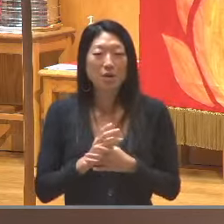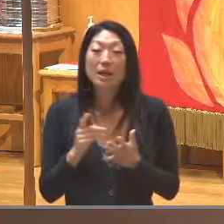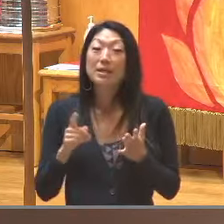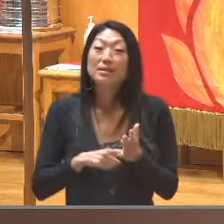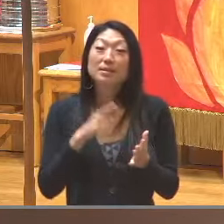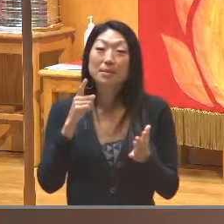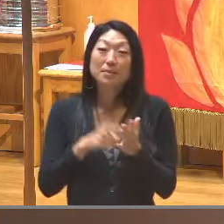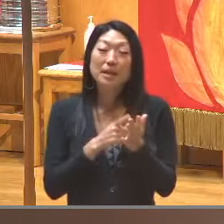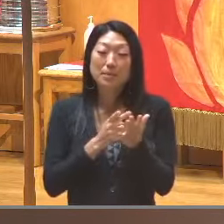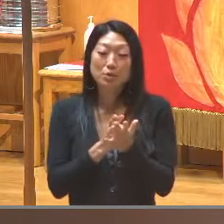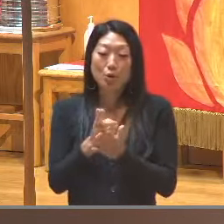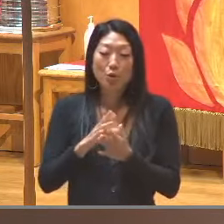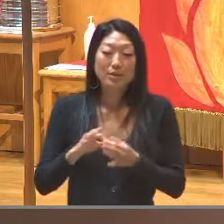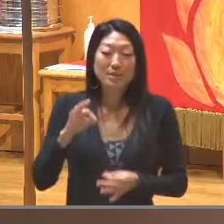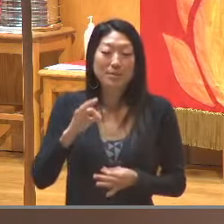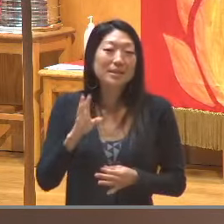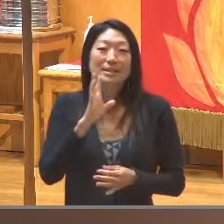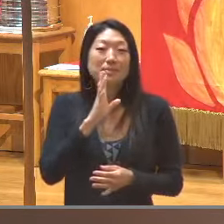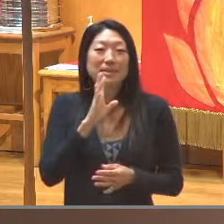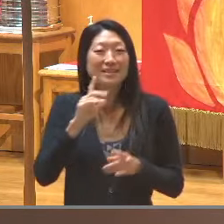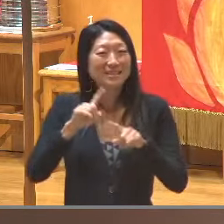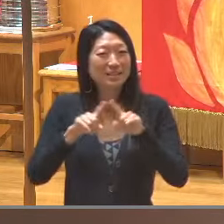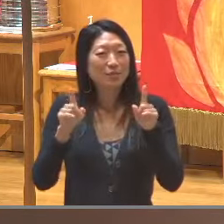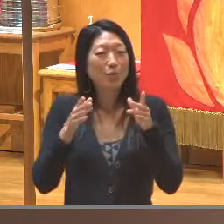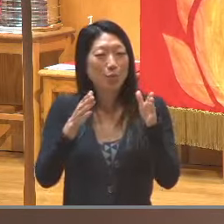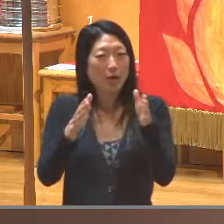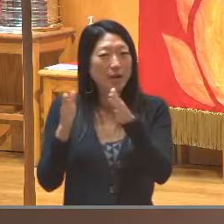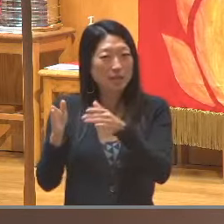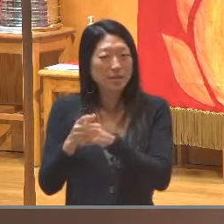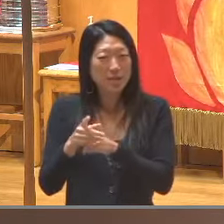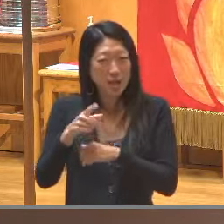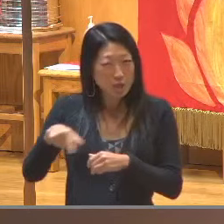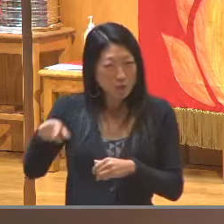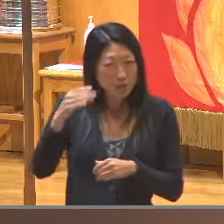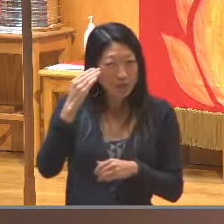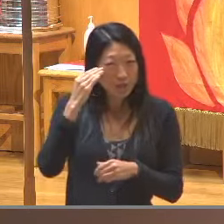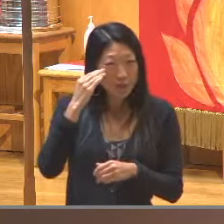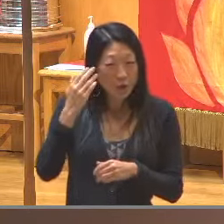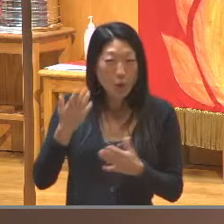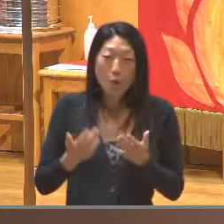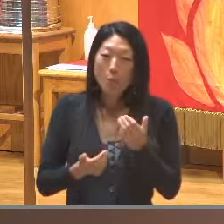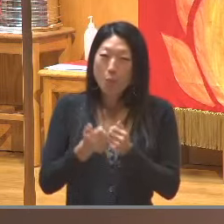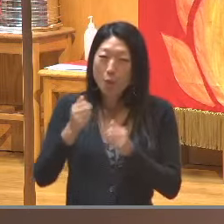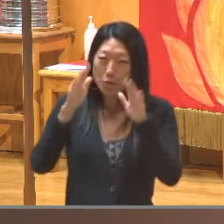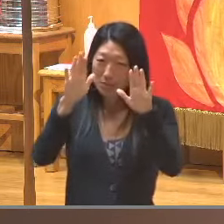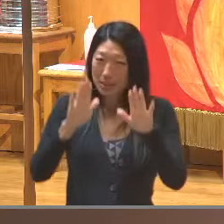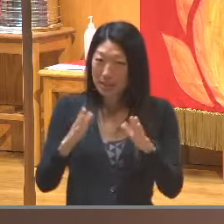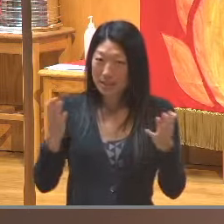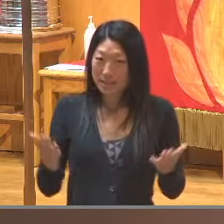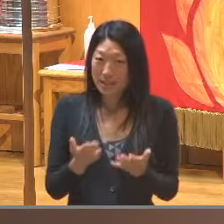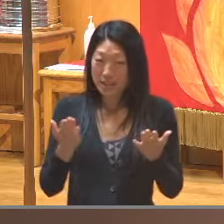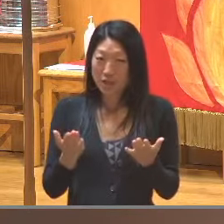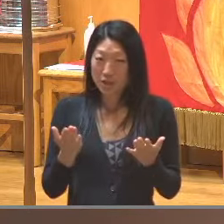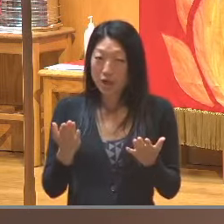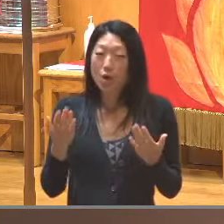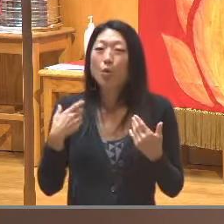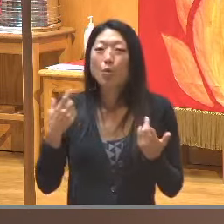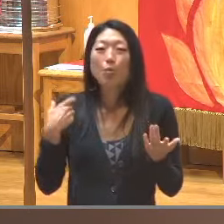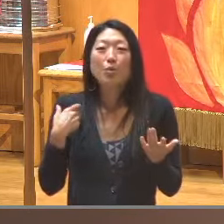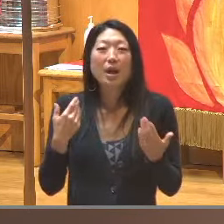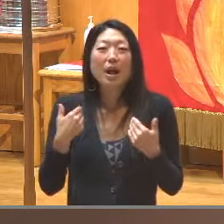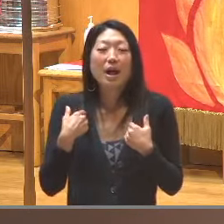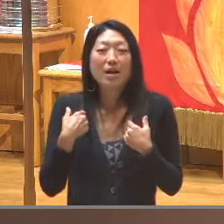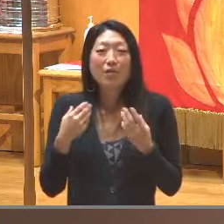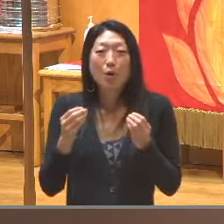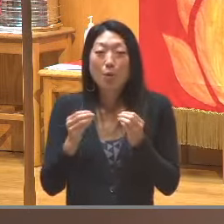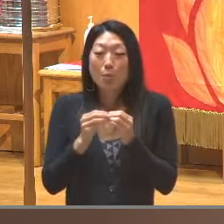Spirit speaks in different ways. And I'm wondering, do you know that on most Sundays here, there's more